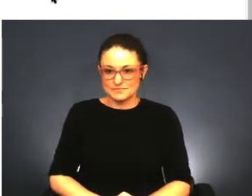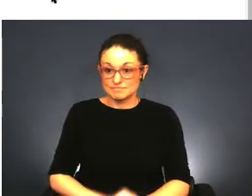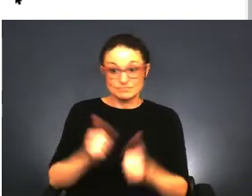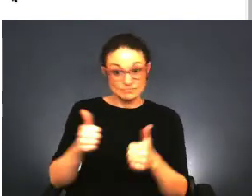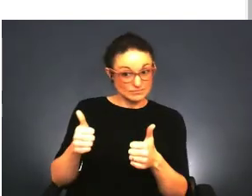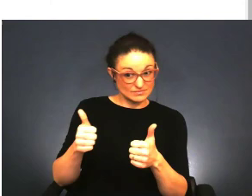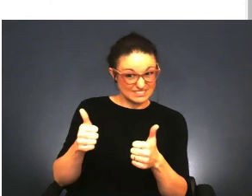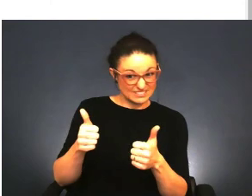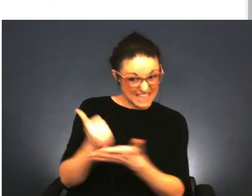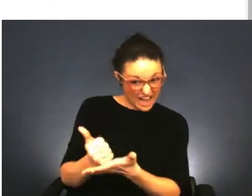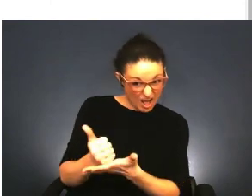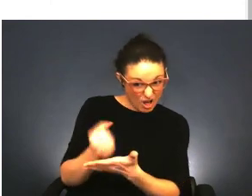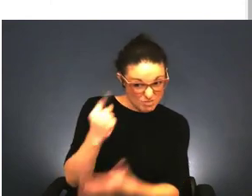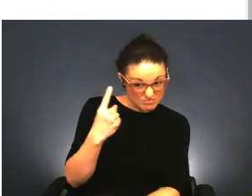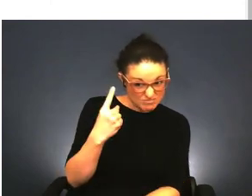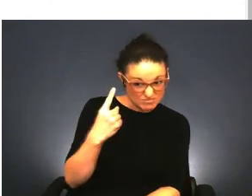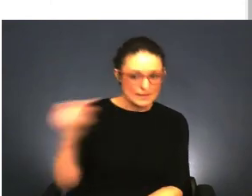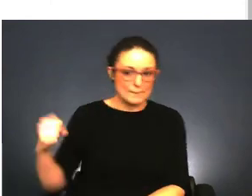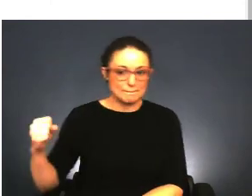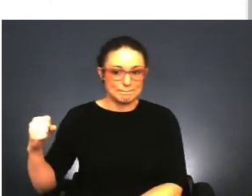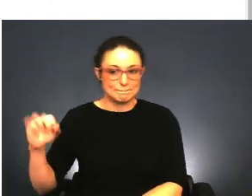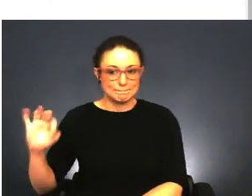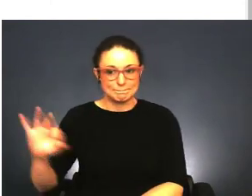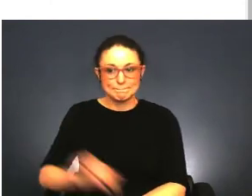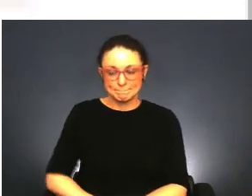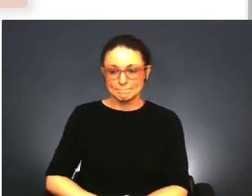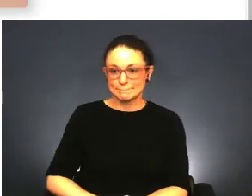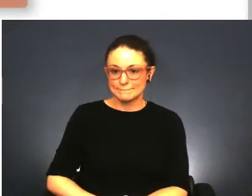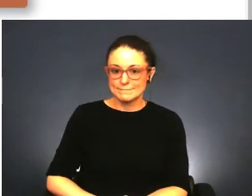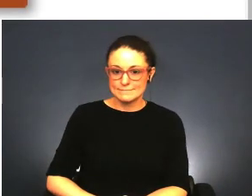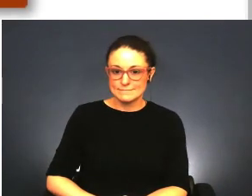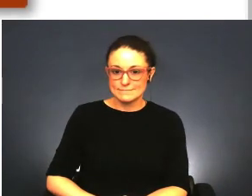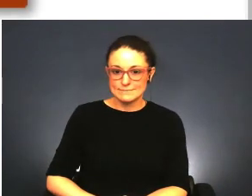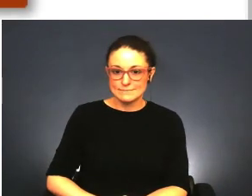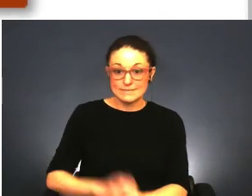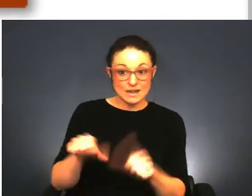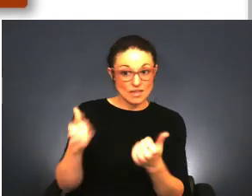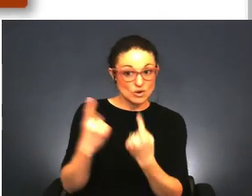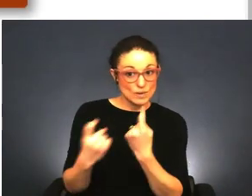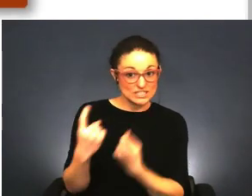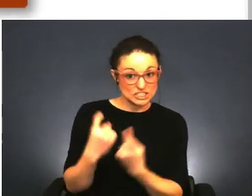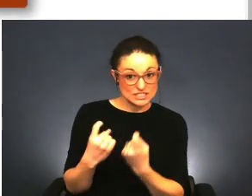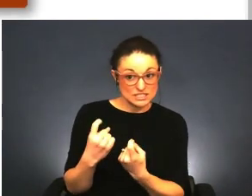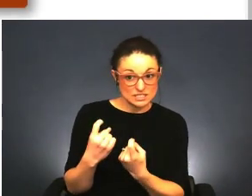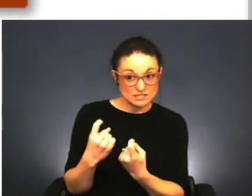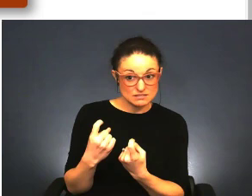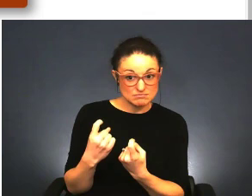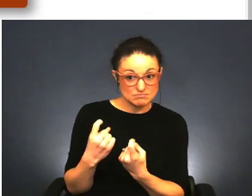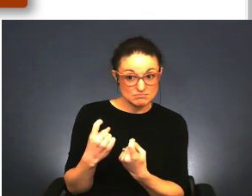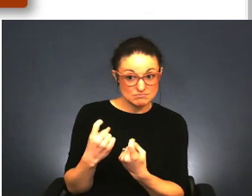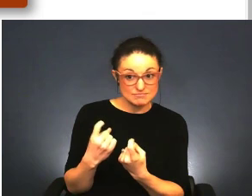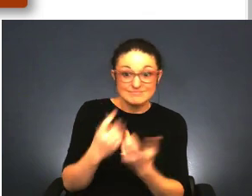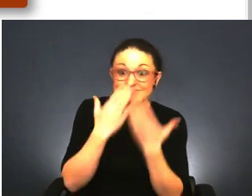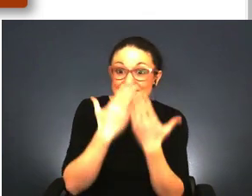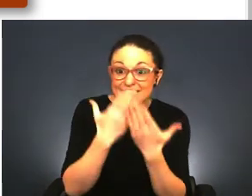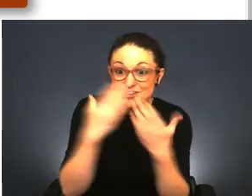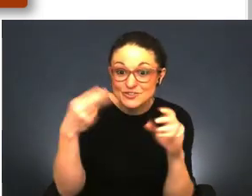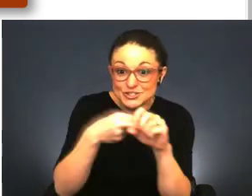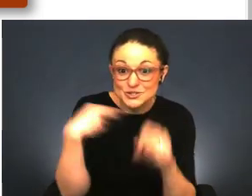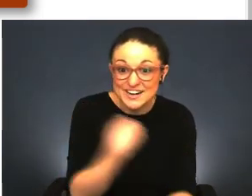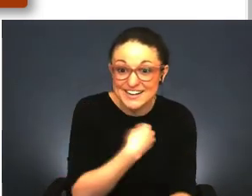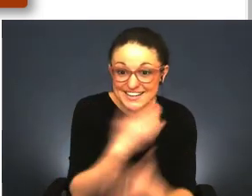Okay, does that help? Okay. Any other questions? Thanks for joining us.